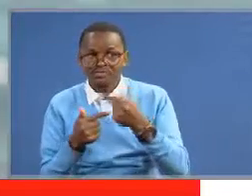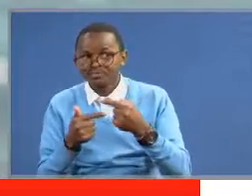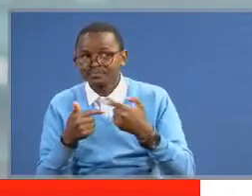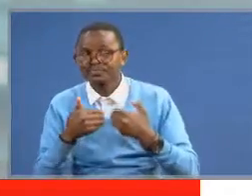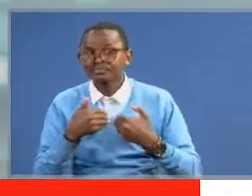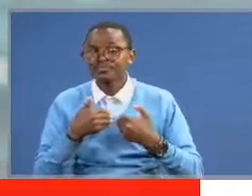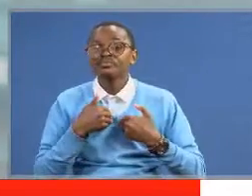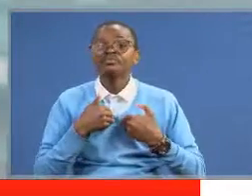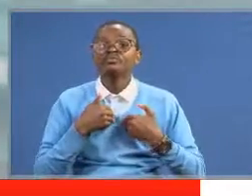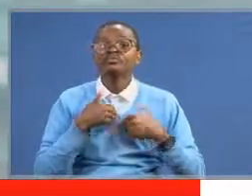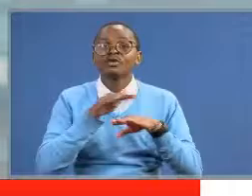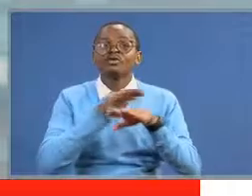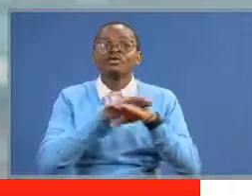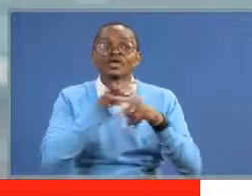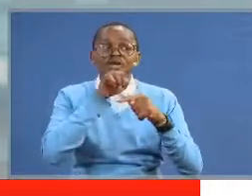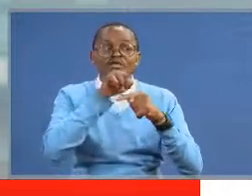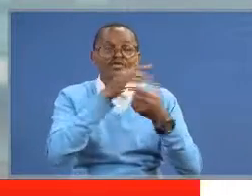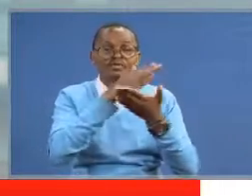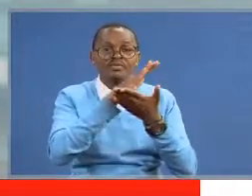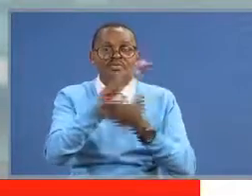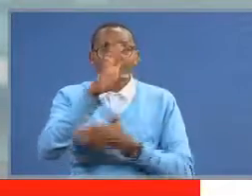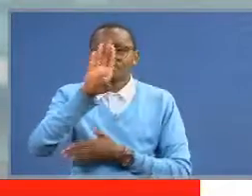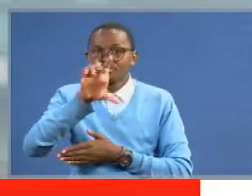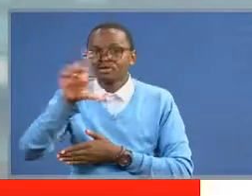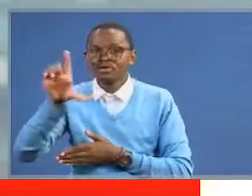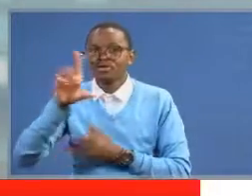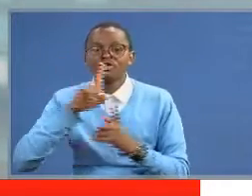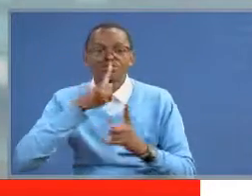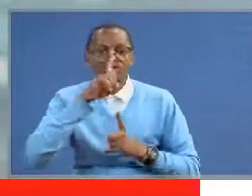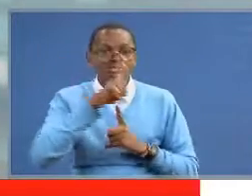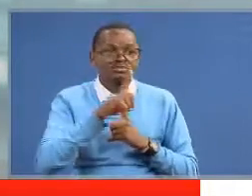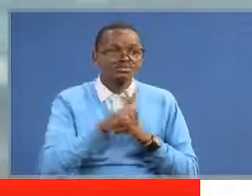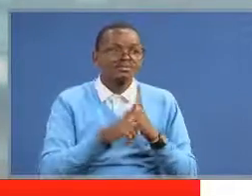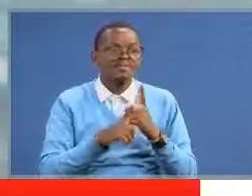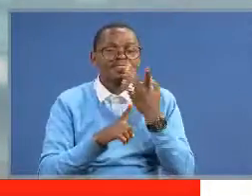have the updates on the Division of Revenue Bill, where mediation talks on the sharing